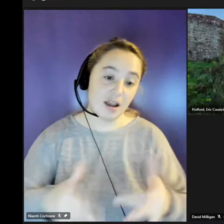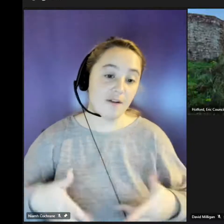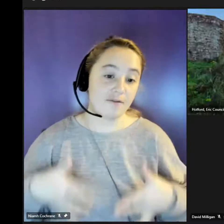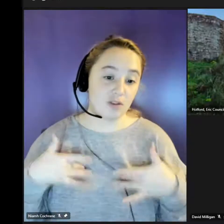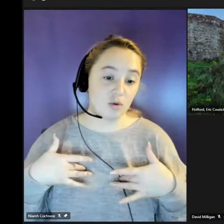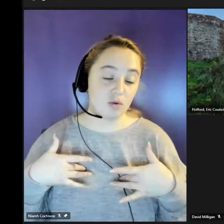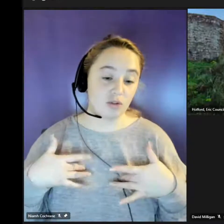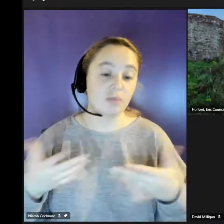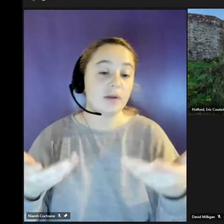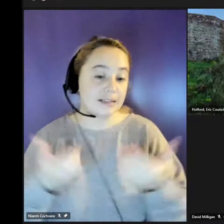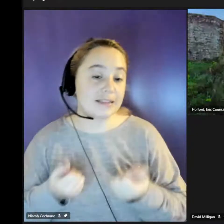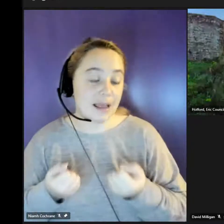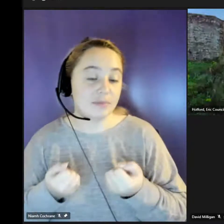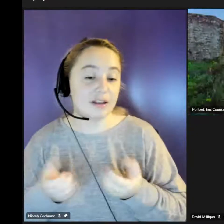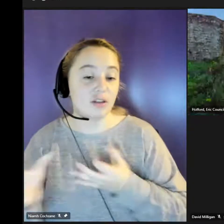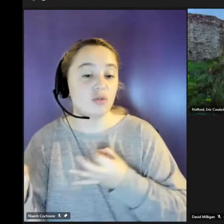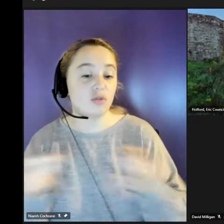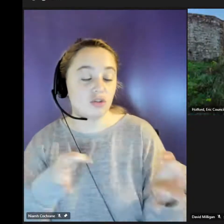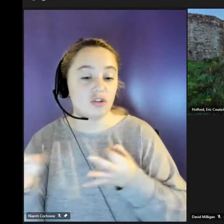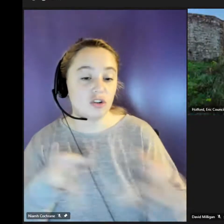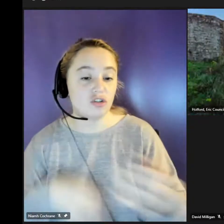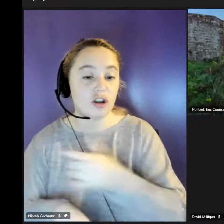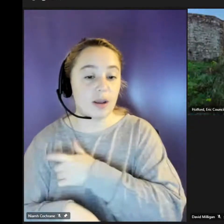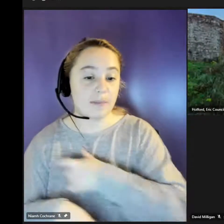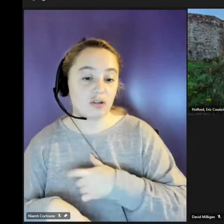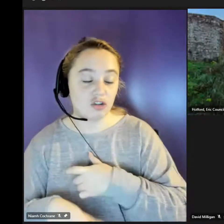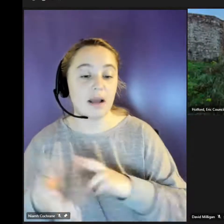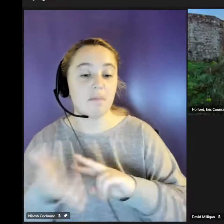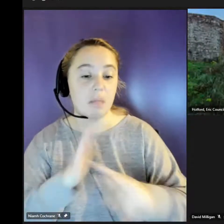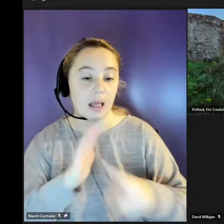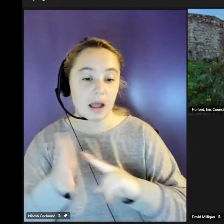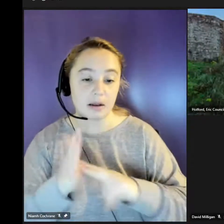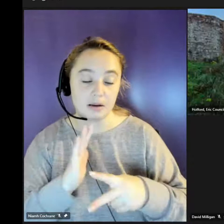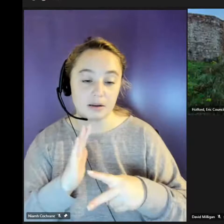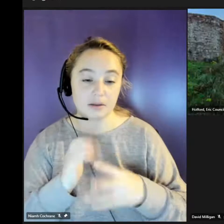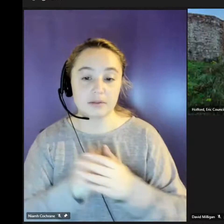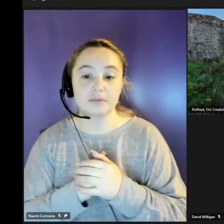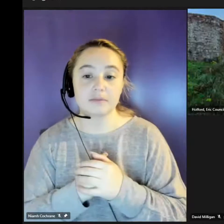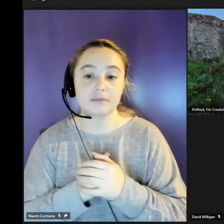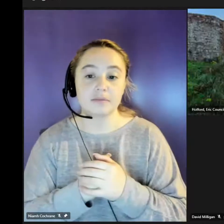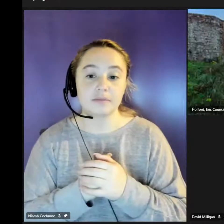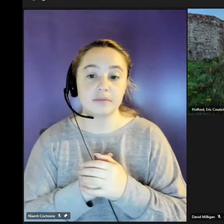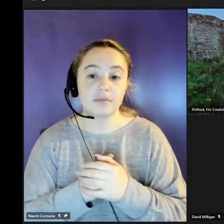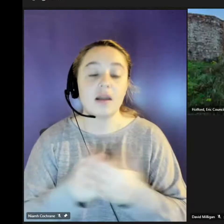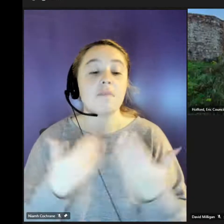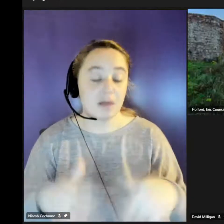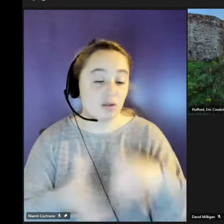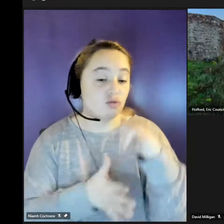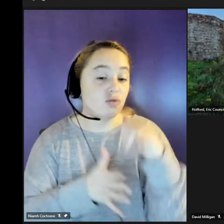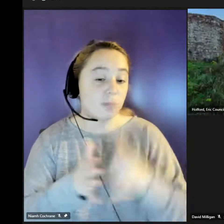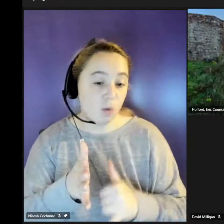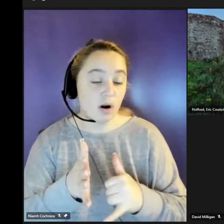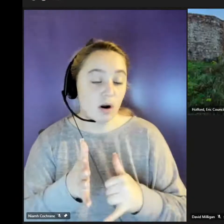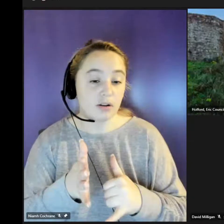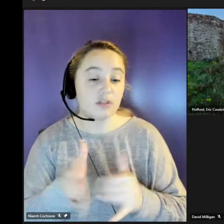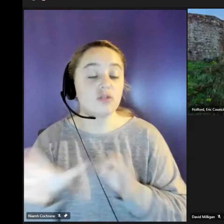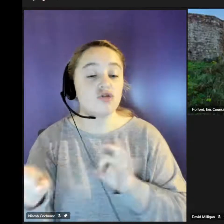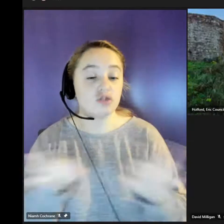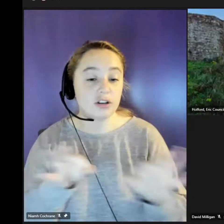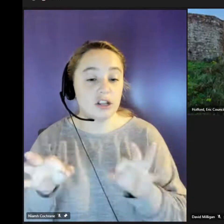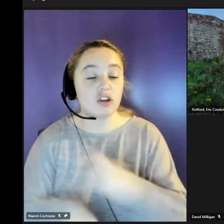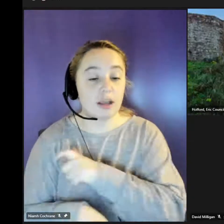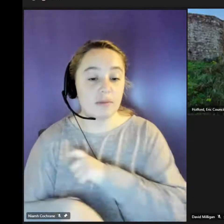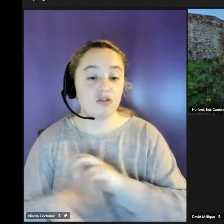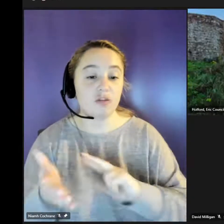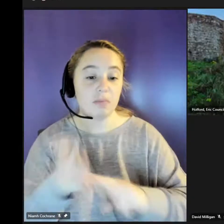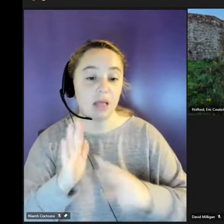account of in the Strategic Commissioning Plan. And I can say that there was a report on the Strategic Commissioning Plan